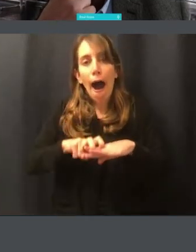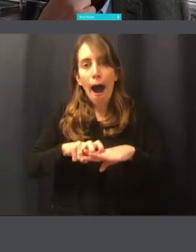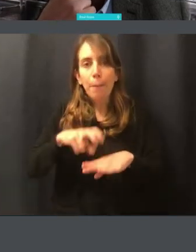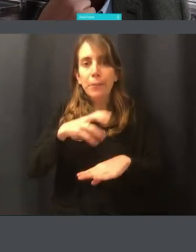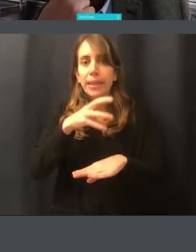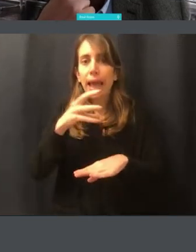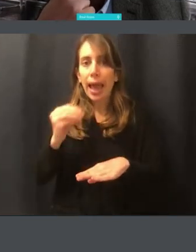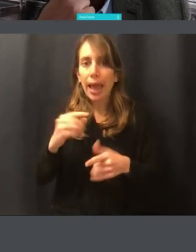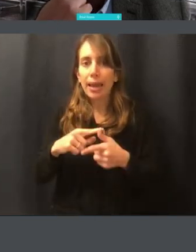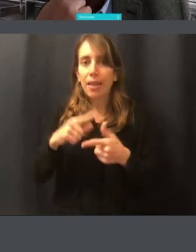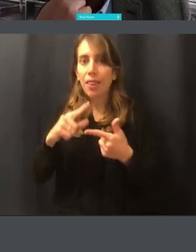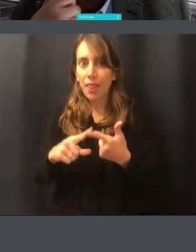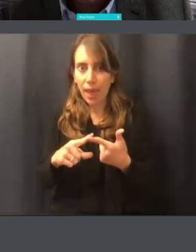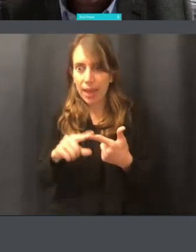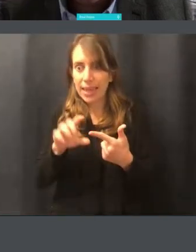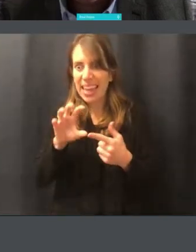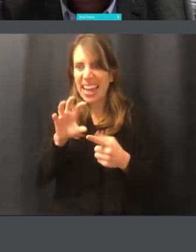bed.